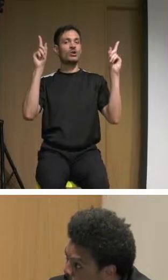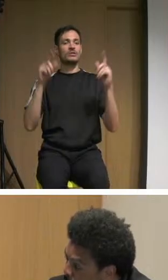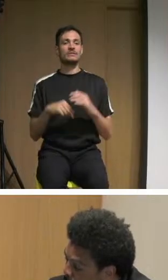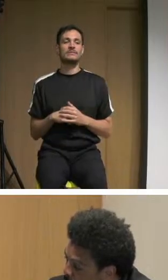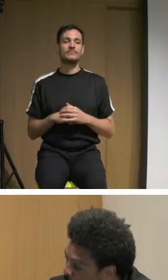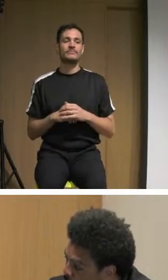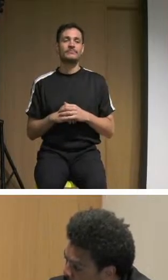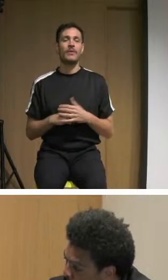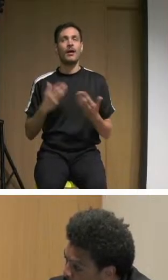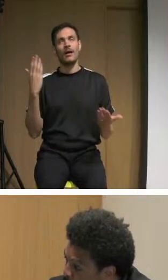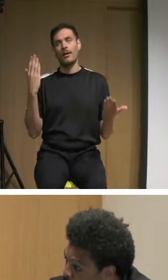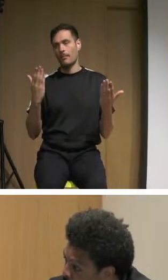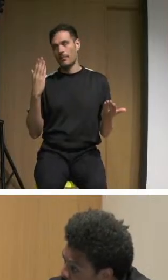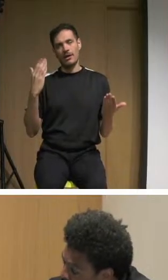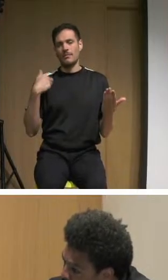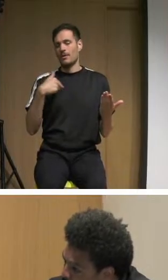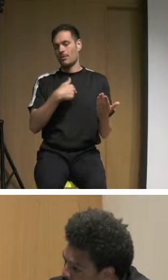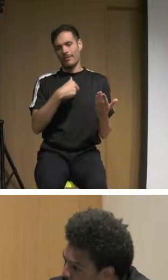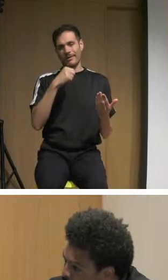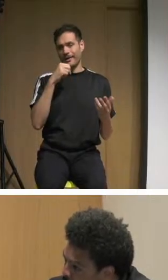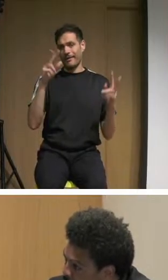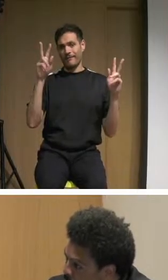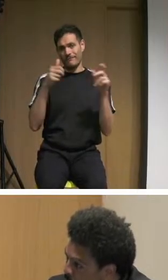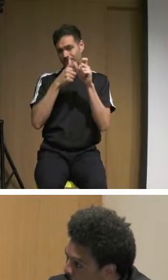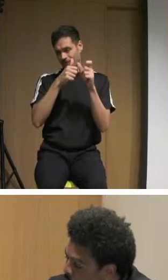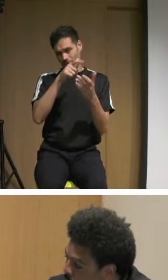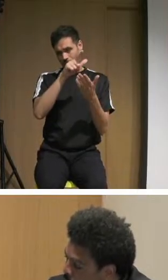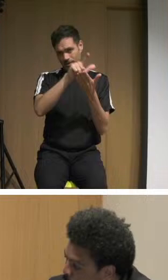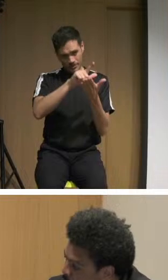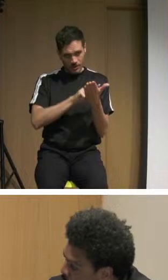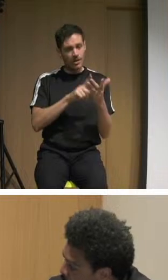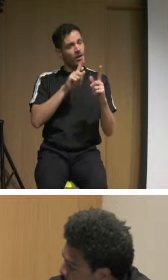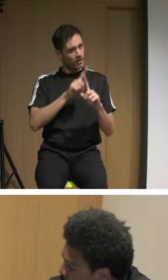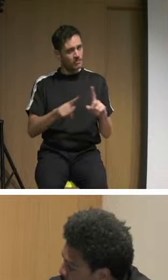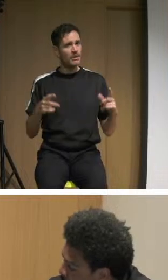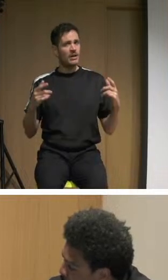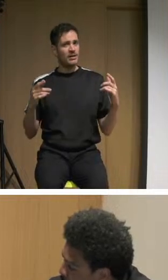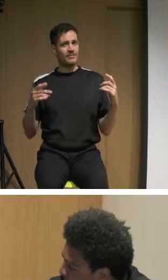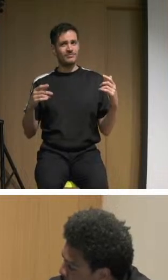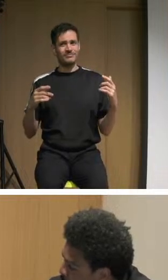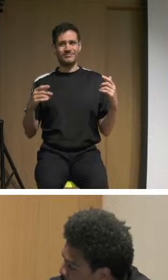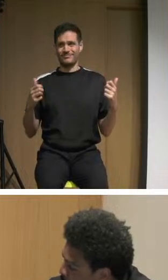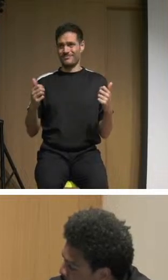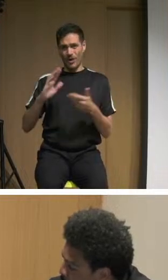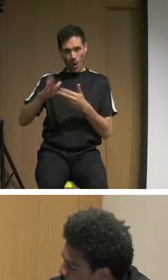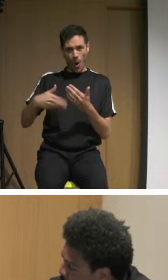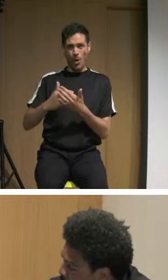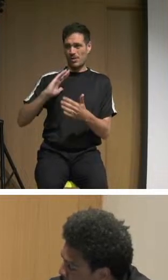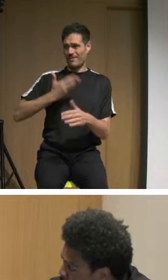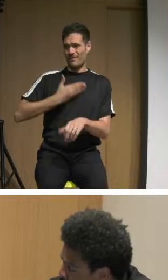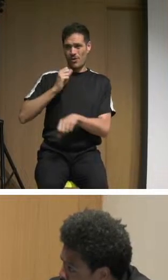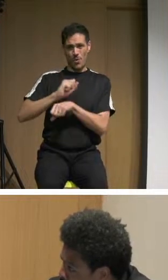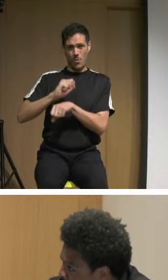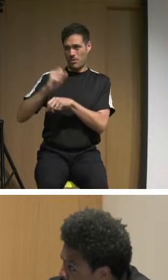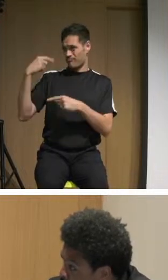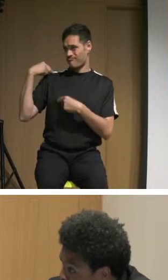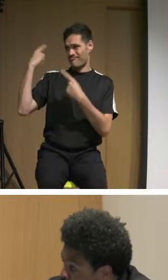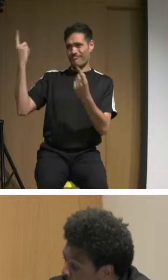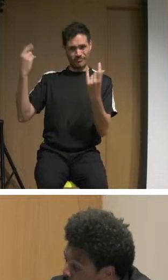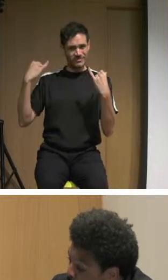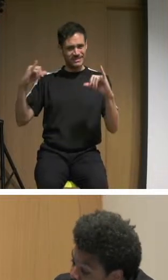of order on that vote, but done in good faith, disqualifies everything that we had done to date.